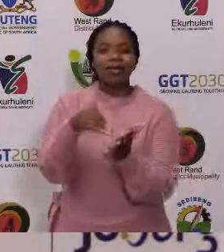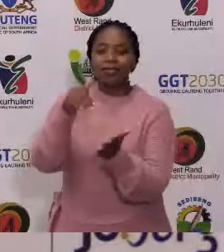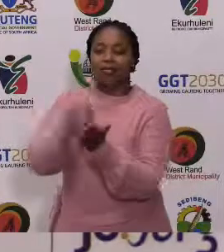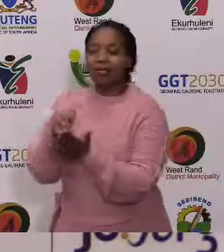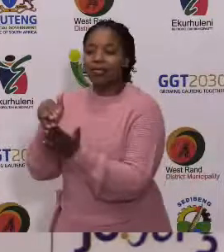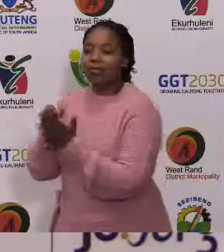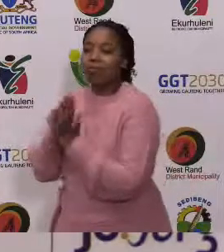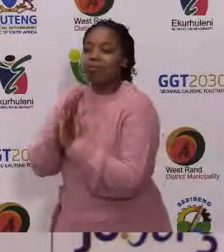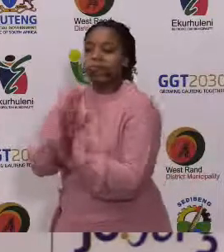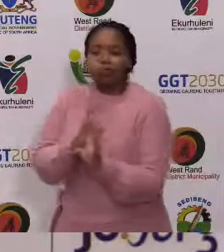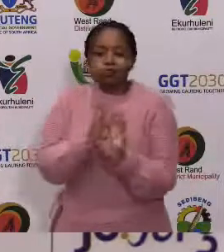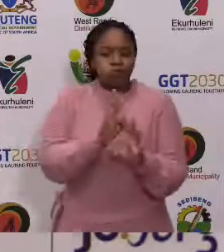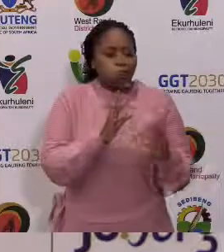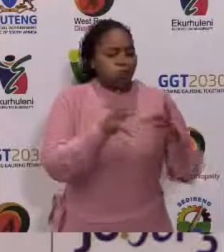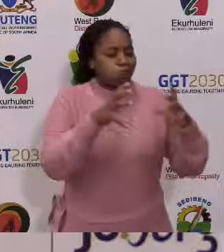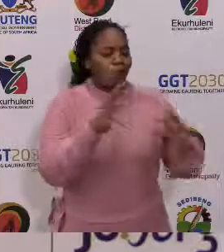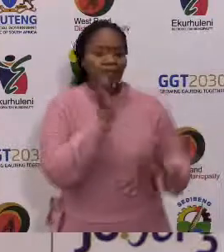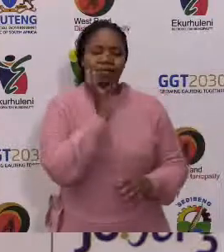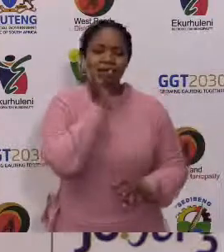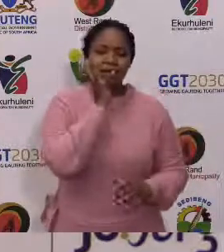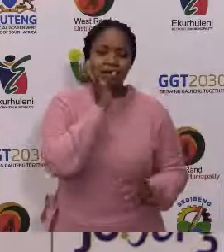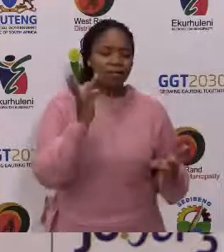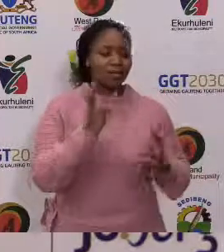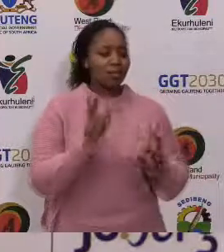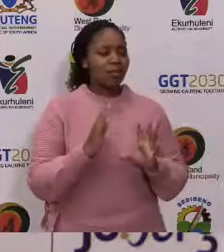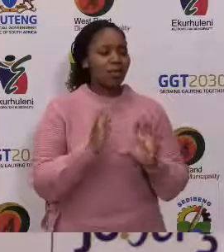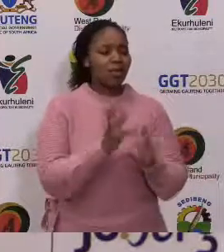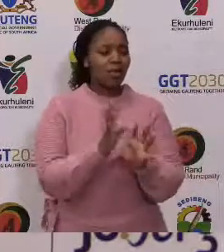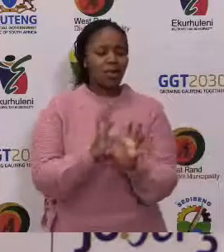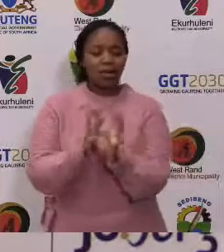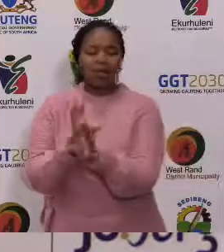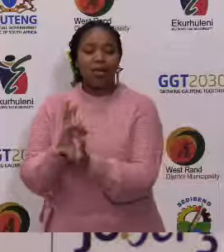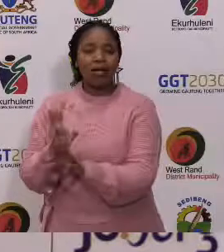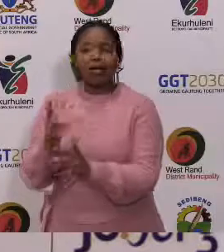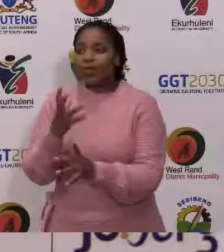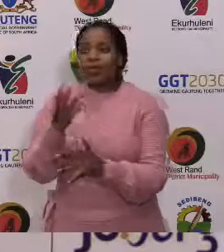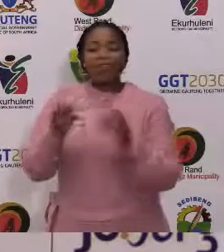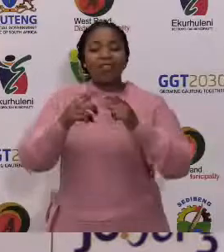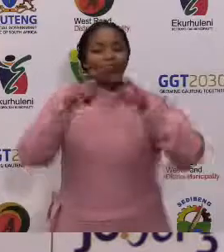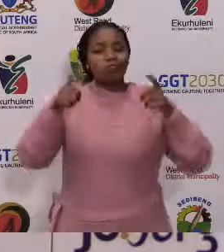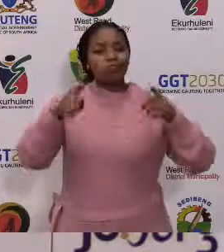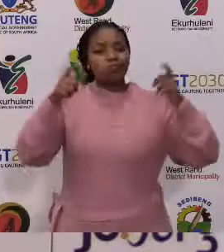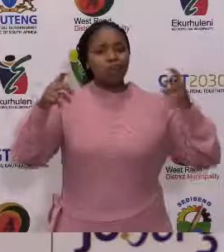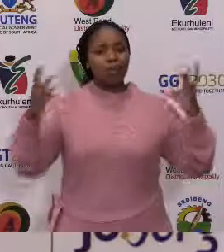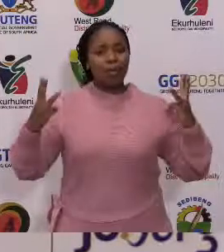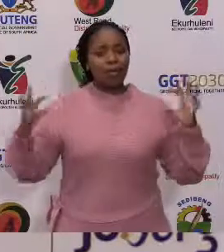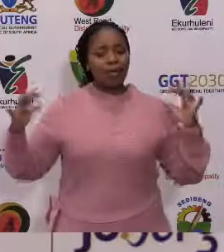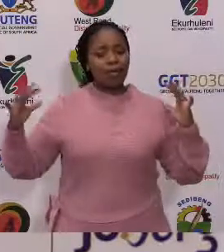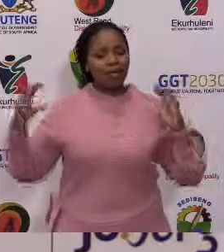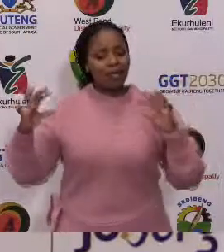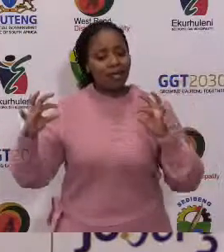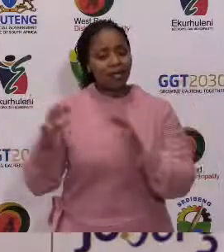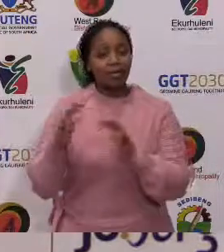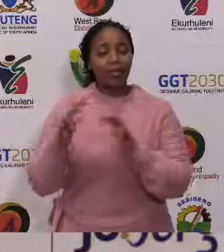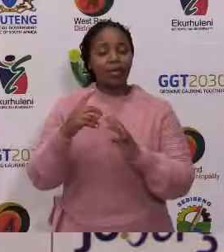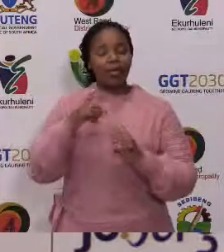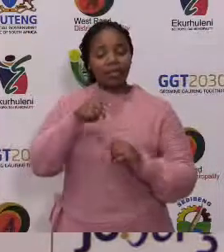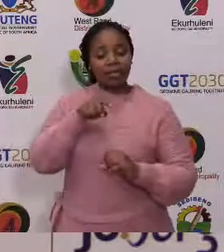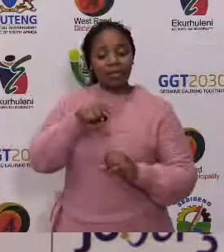no major events that would lead to larger numbers that may make it